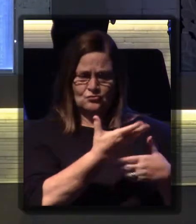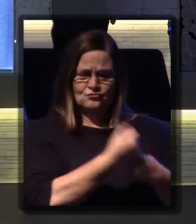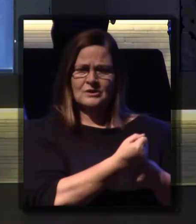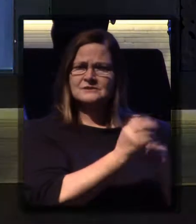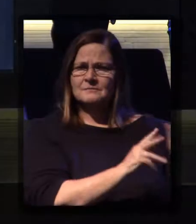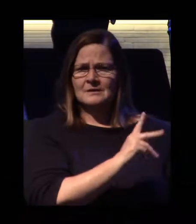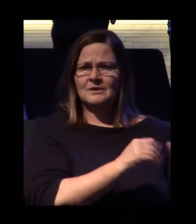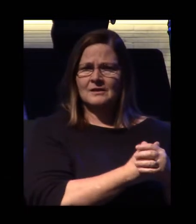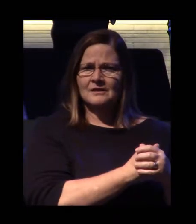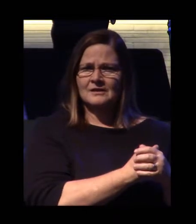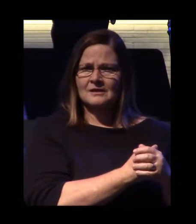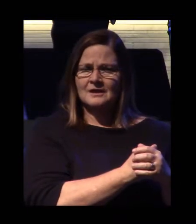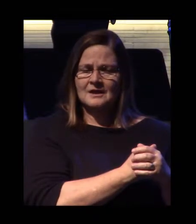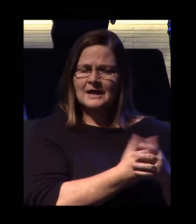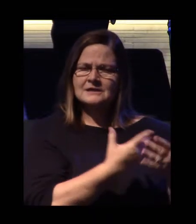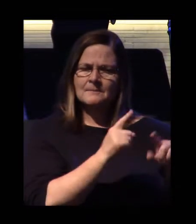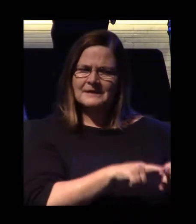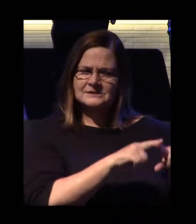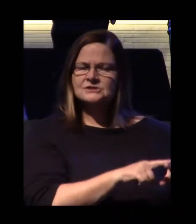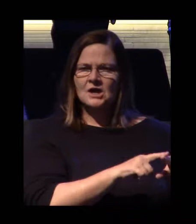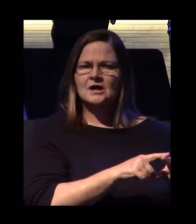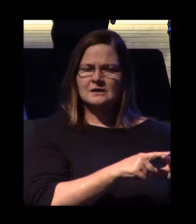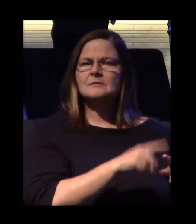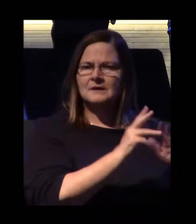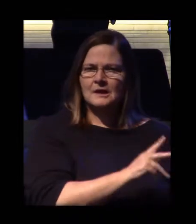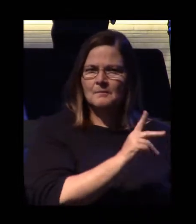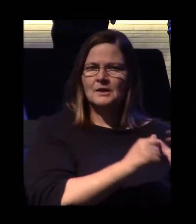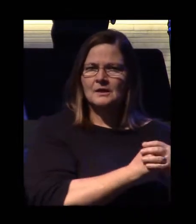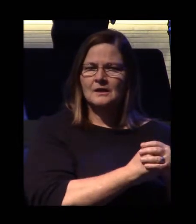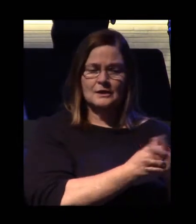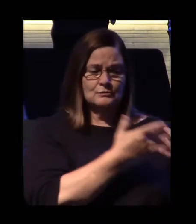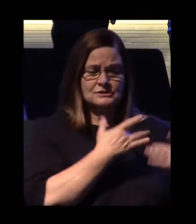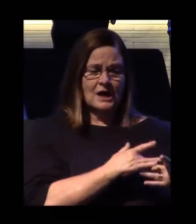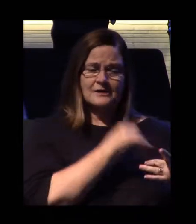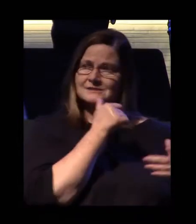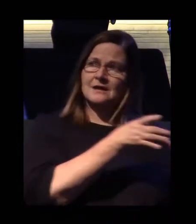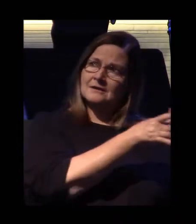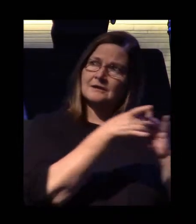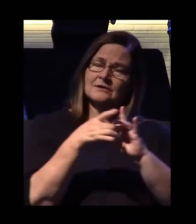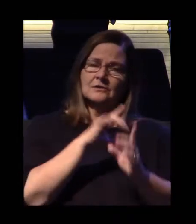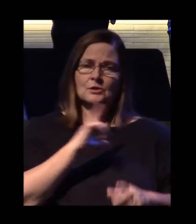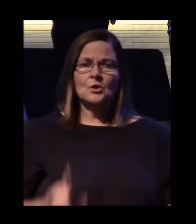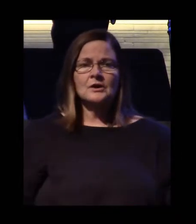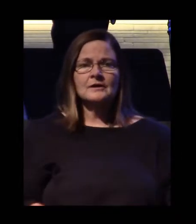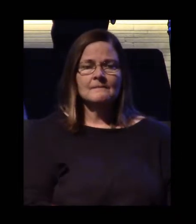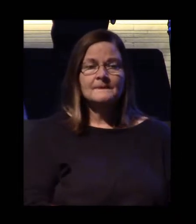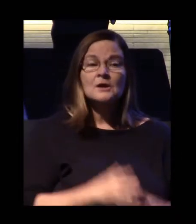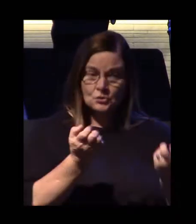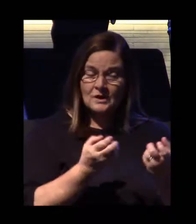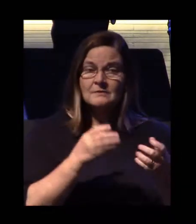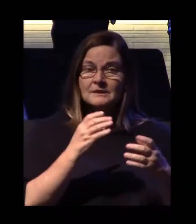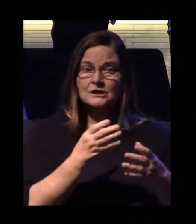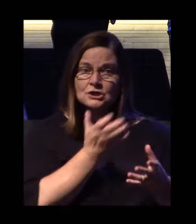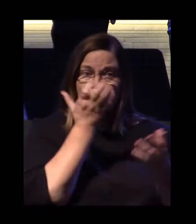to Psalm 1. It says, cursed is the man who trusts in mankind and makes flesh his strength, and whose